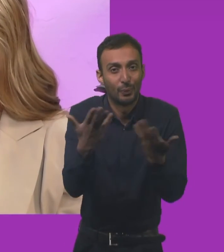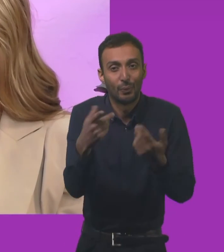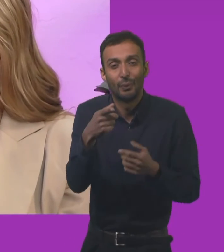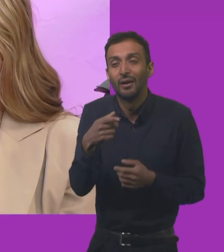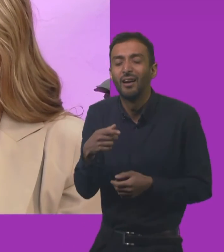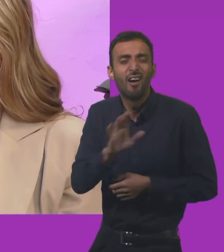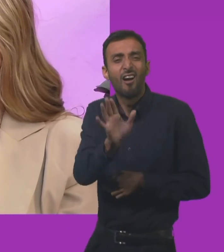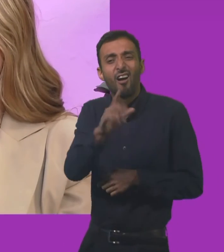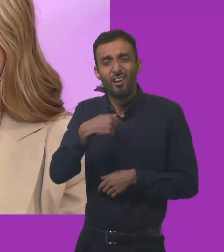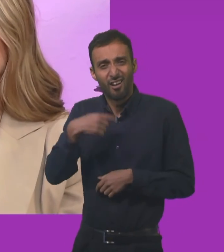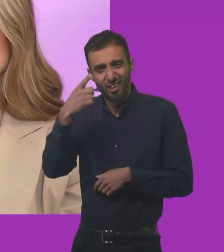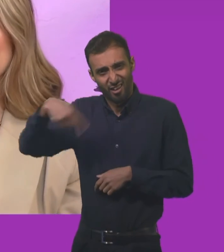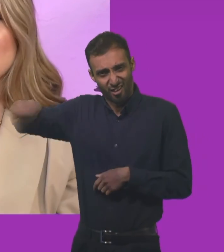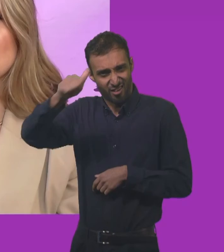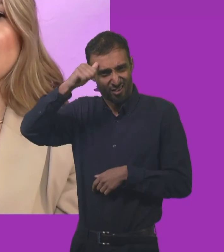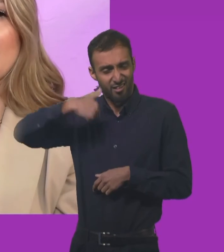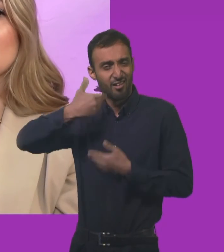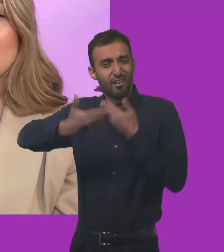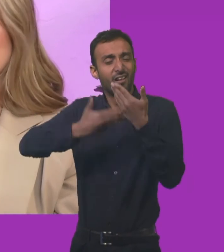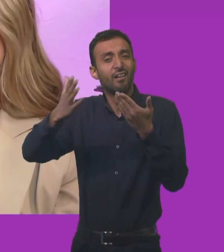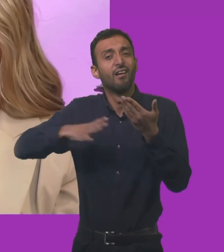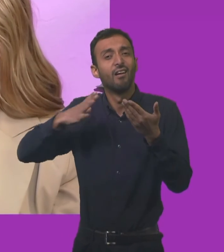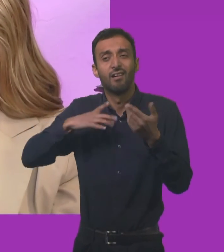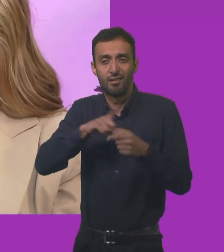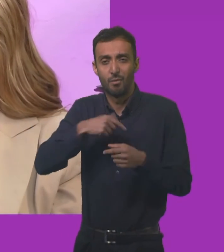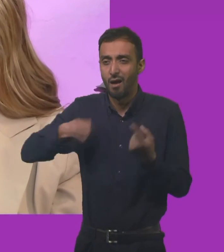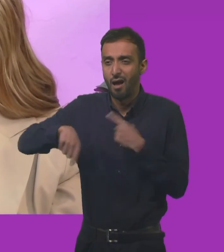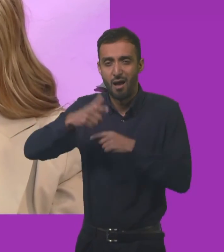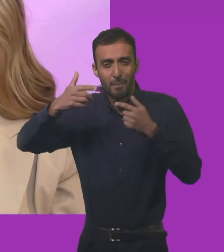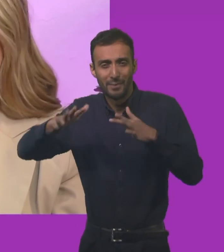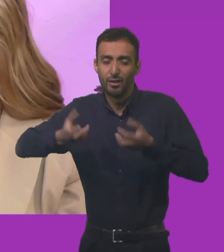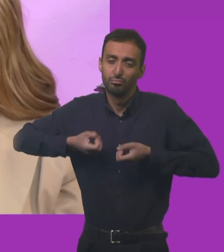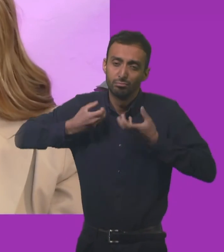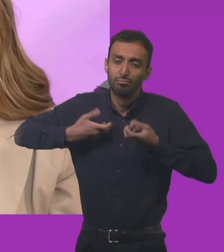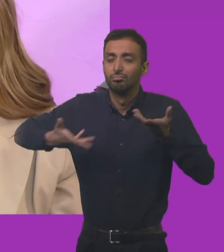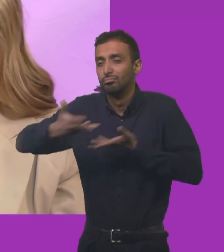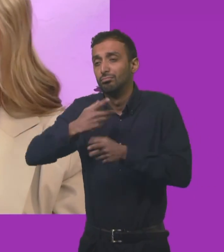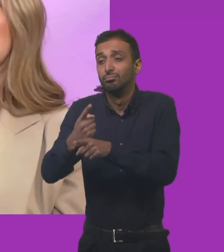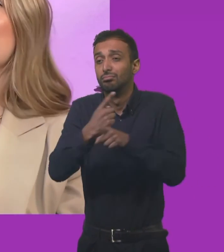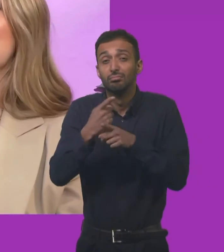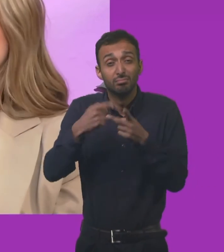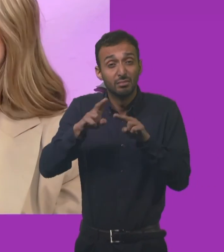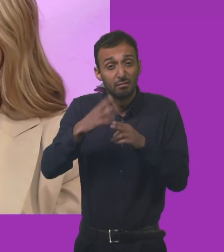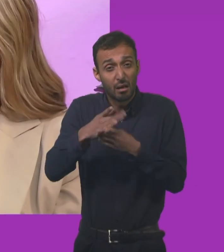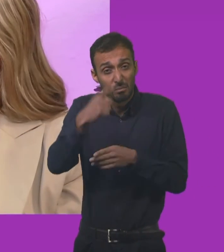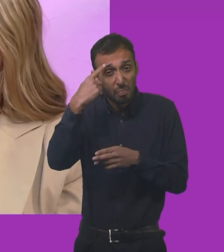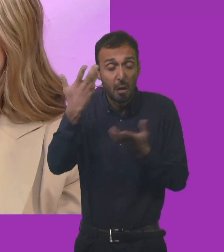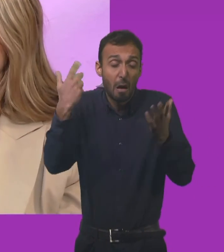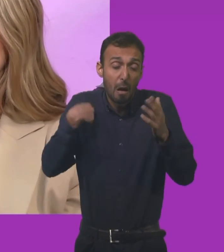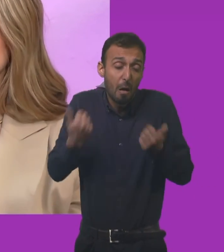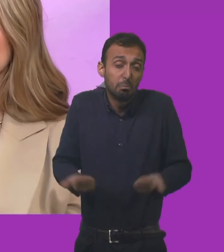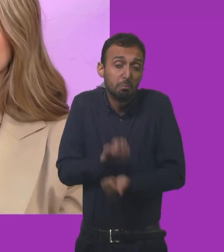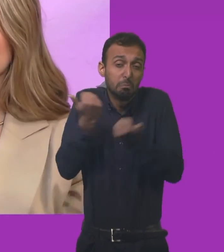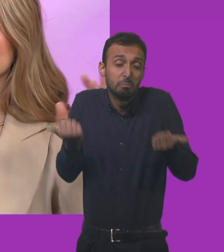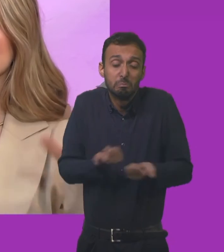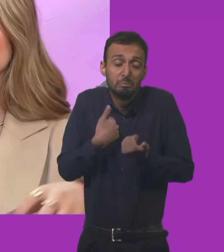Like we'd all spoken a lot, but I mean, if that is it and it worked, then yay, go me. But no, I don't think it was really like that. I think we